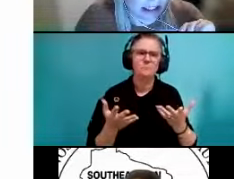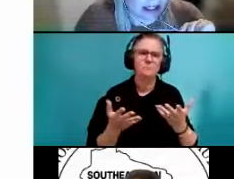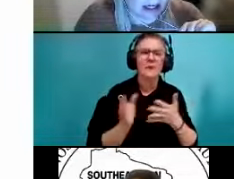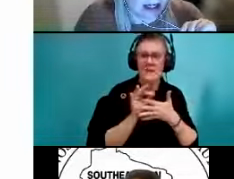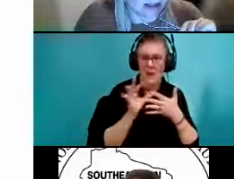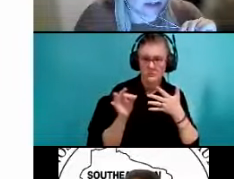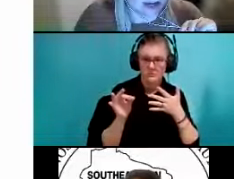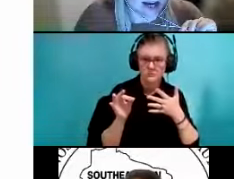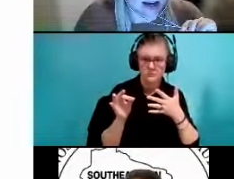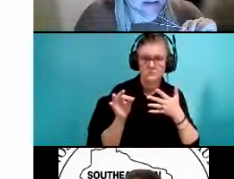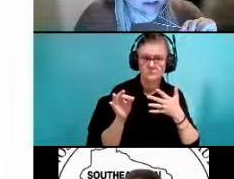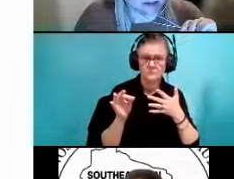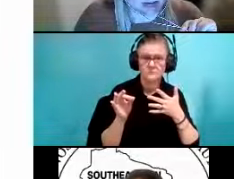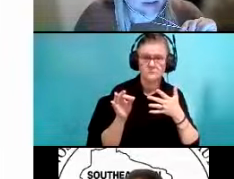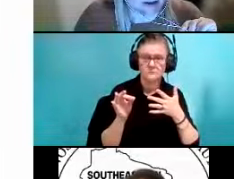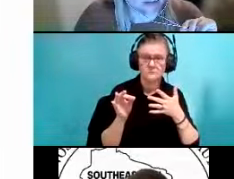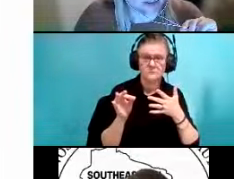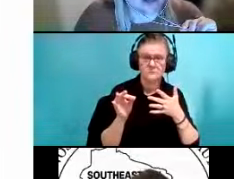would be to